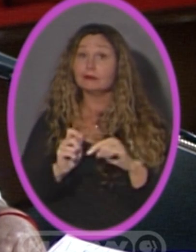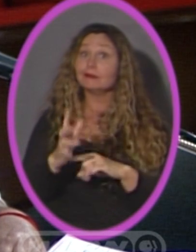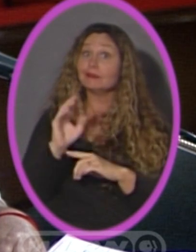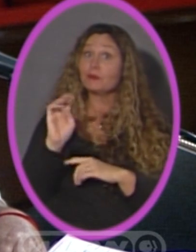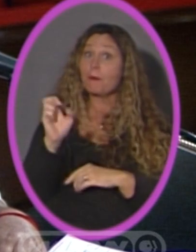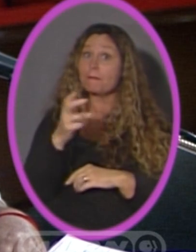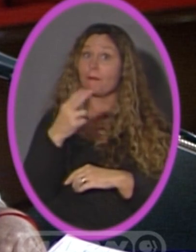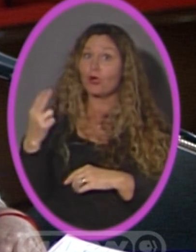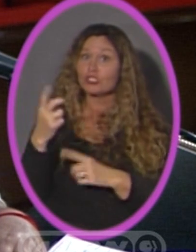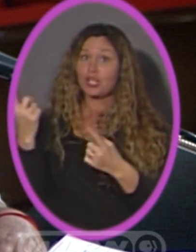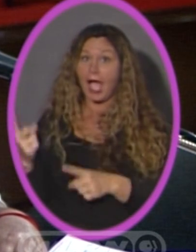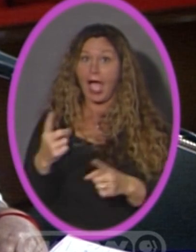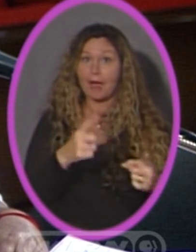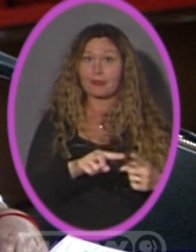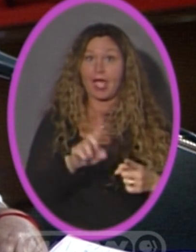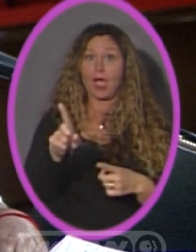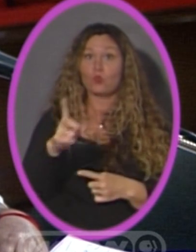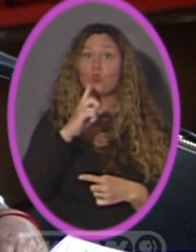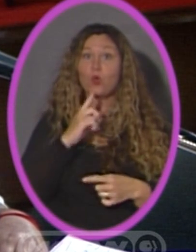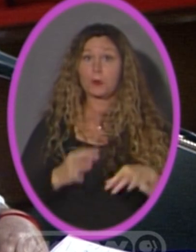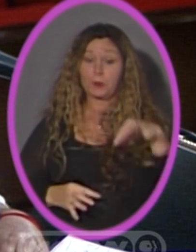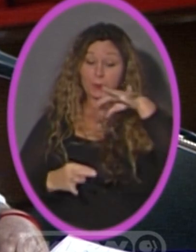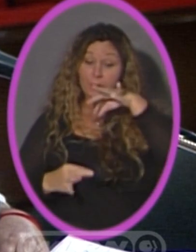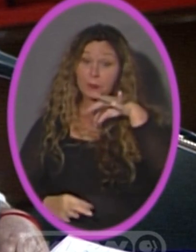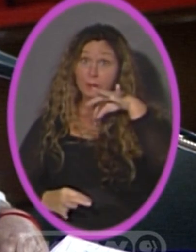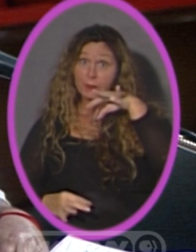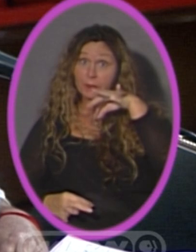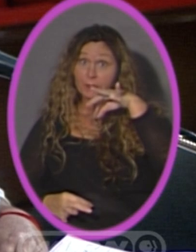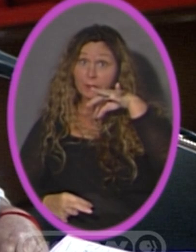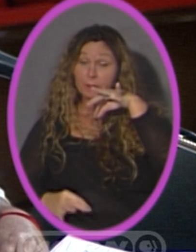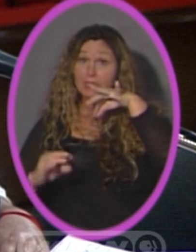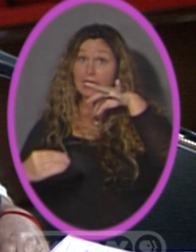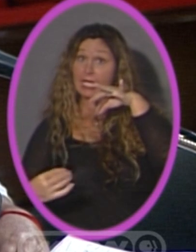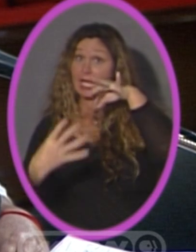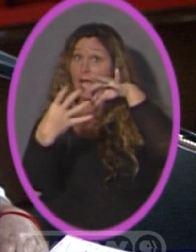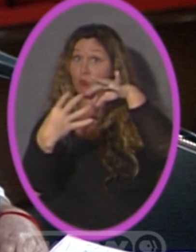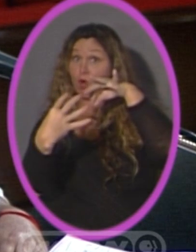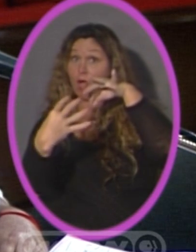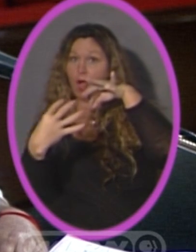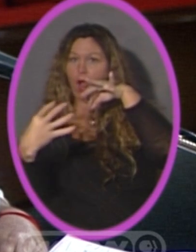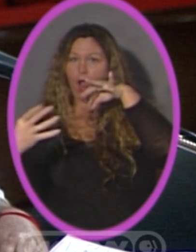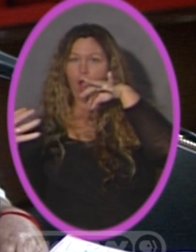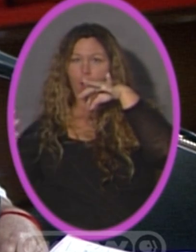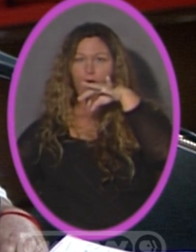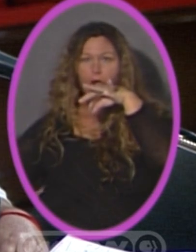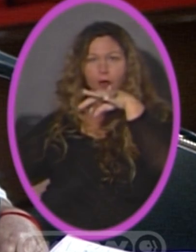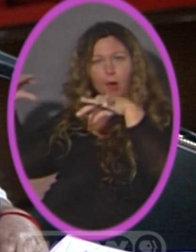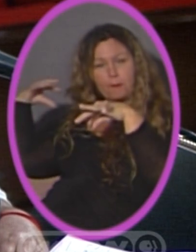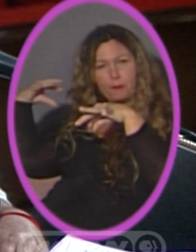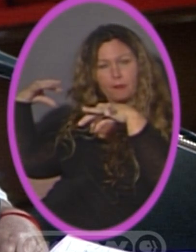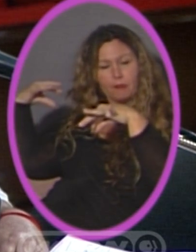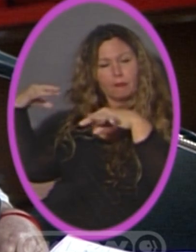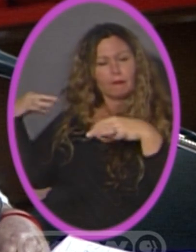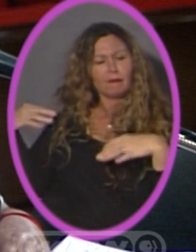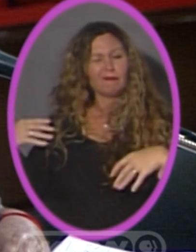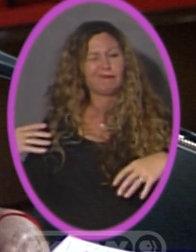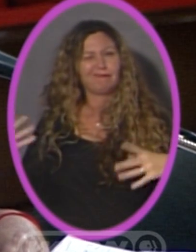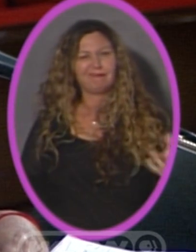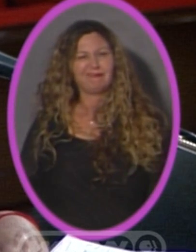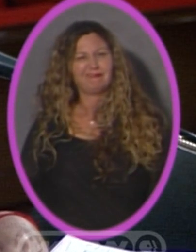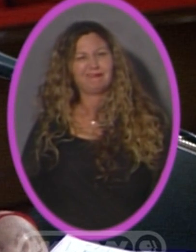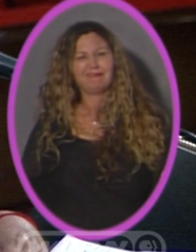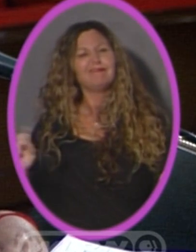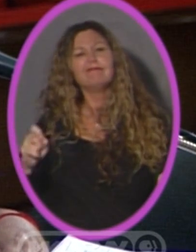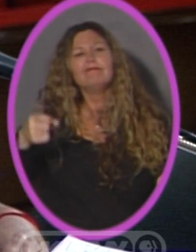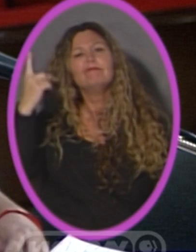view of my back when I displayed a small document that showed discrepancies of VAM scores. Again, let's ask, why can the school board have banners and posters